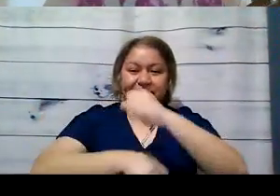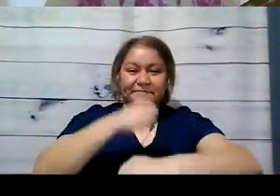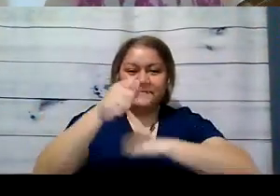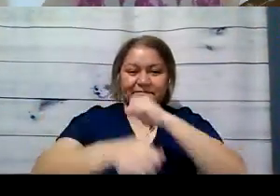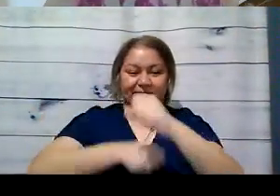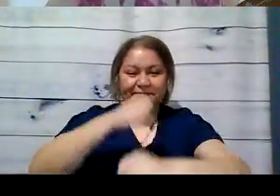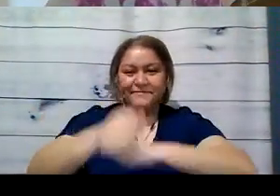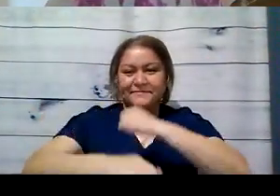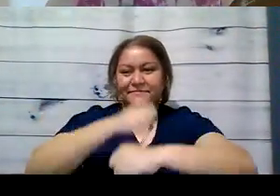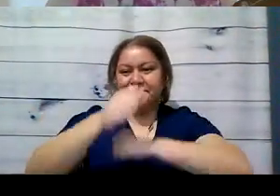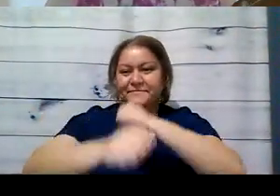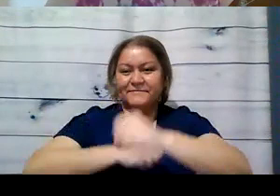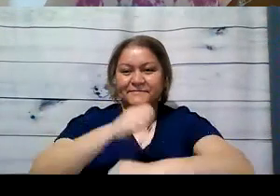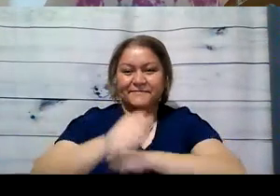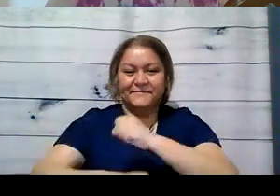Roly-roly-poly,